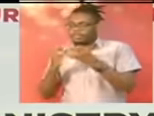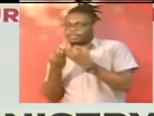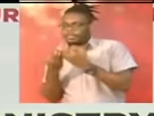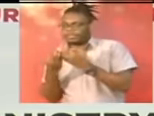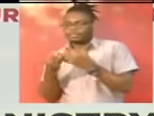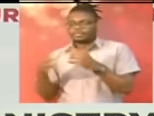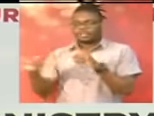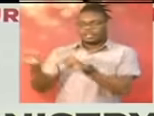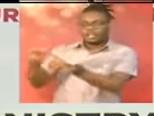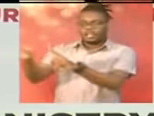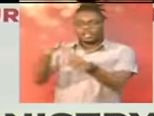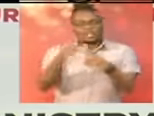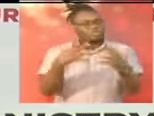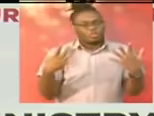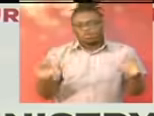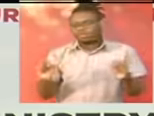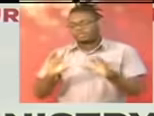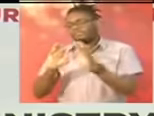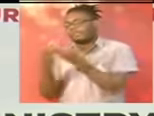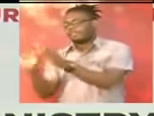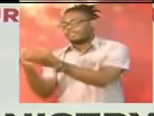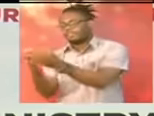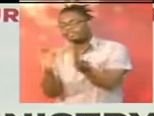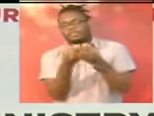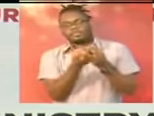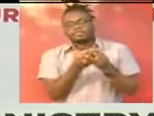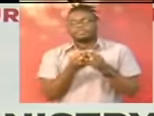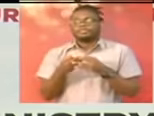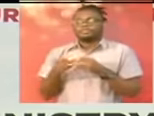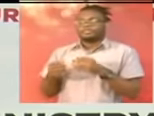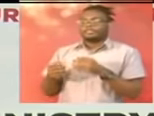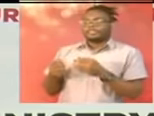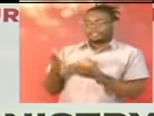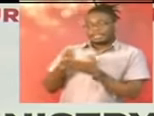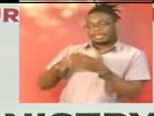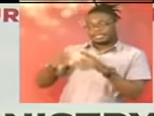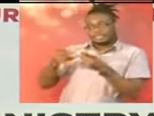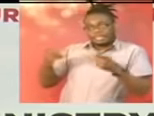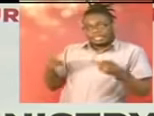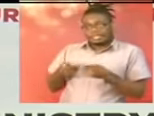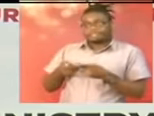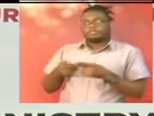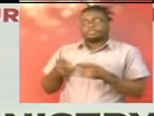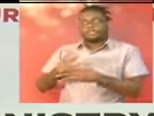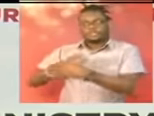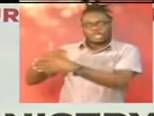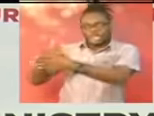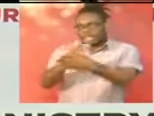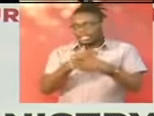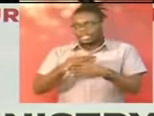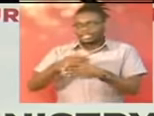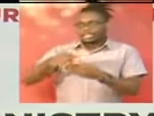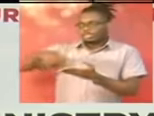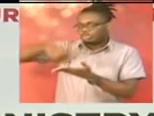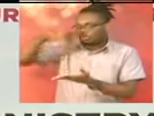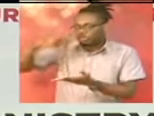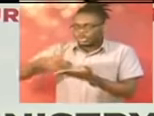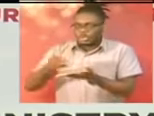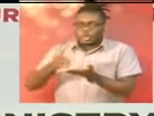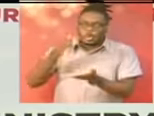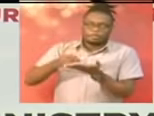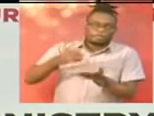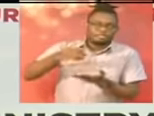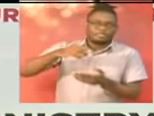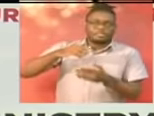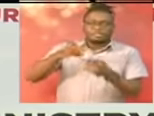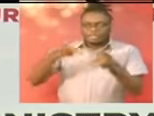of the house, the not interacting in shared spaces, not sharing utensils, cleaning down surfaces after you've used them, all of that